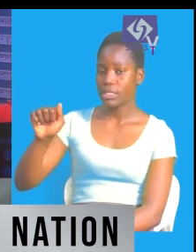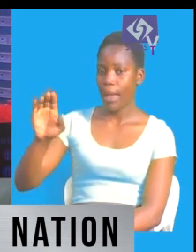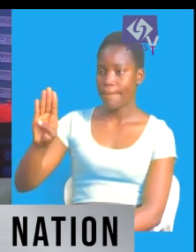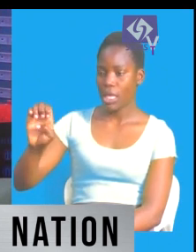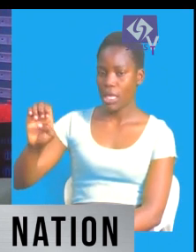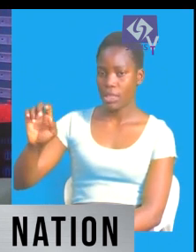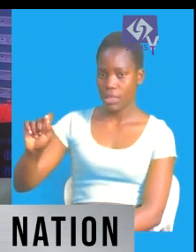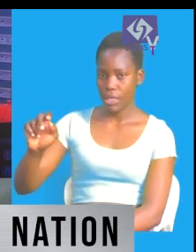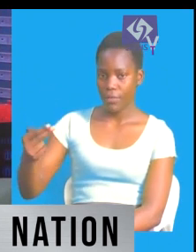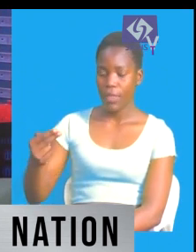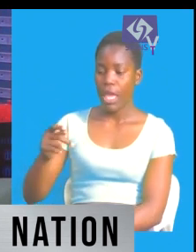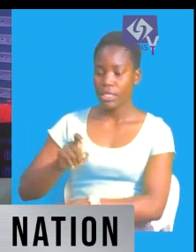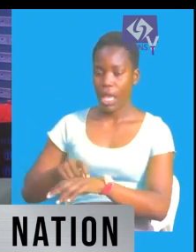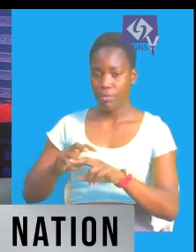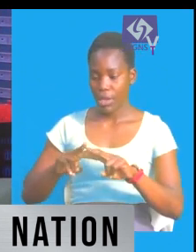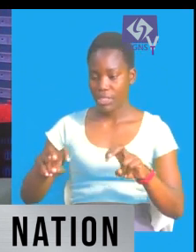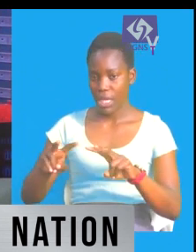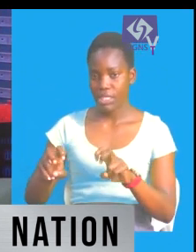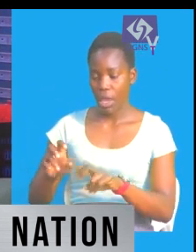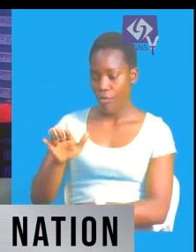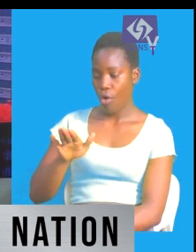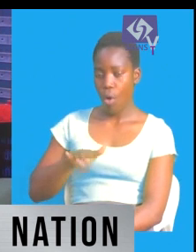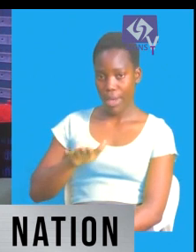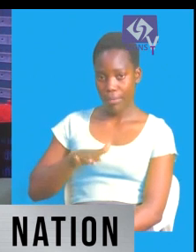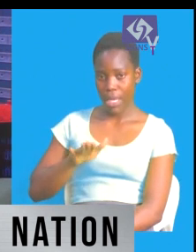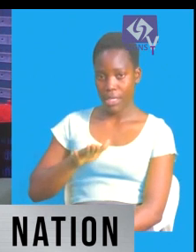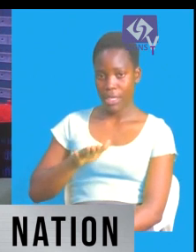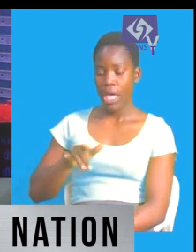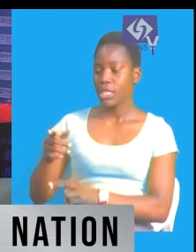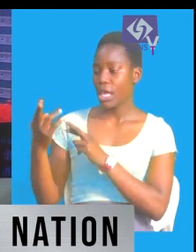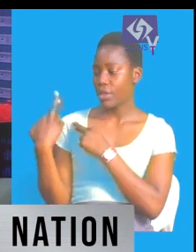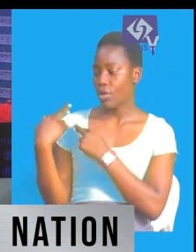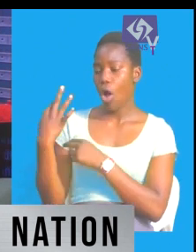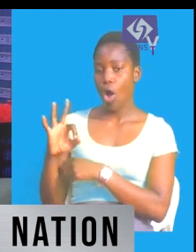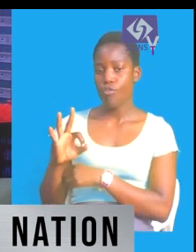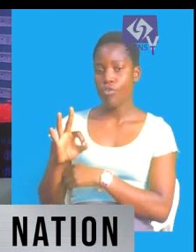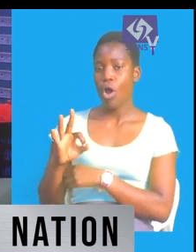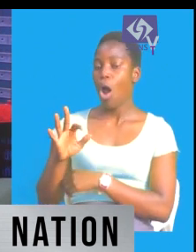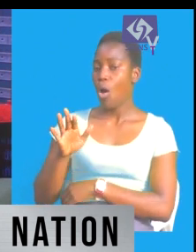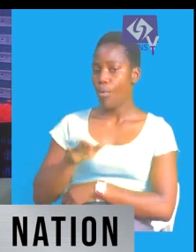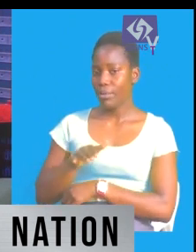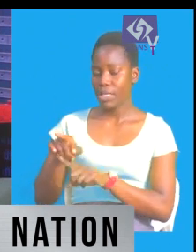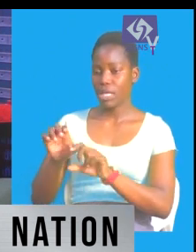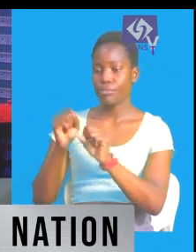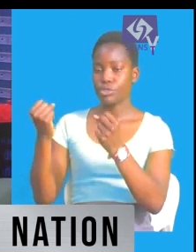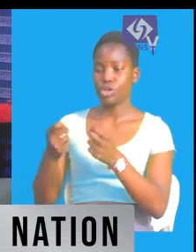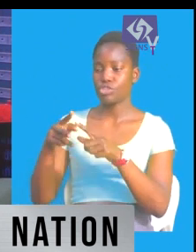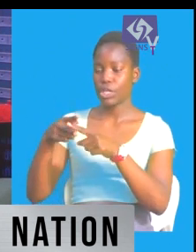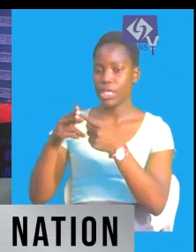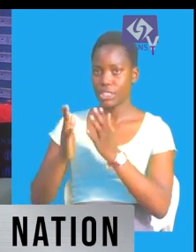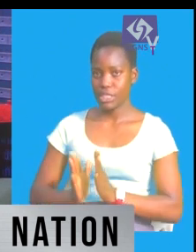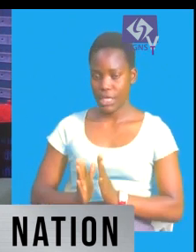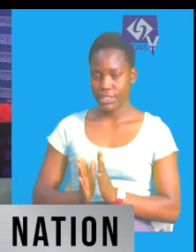when you're looking for role, women as the role of women as social engineers. Yeah.